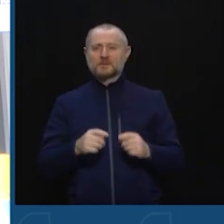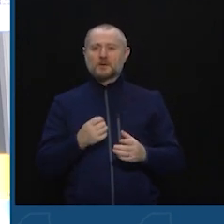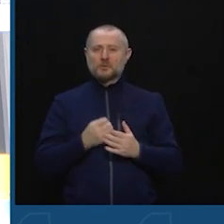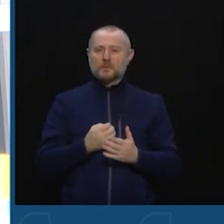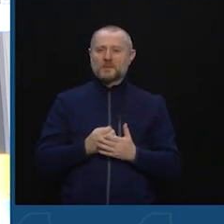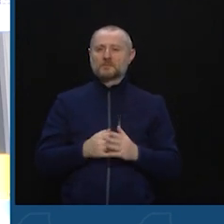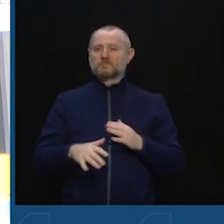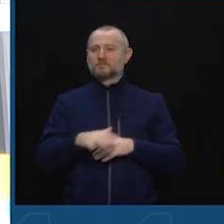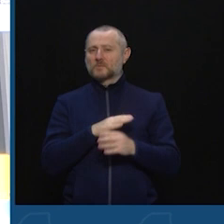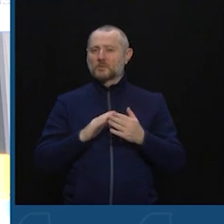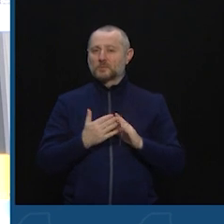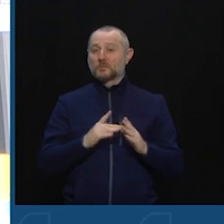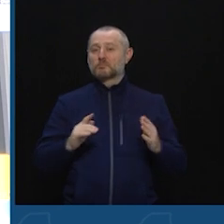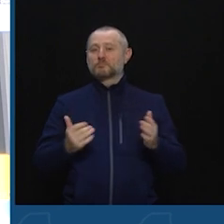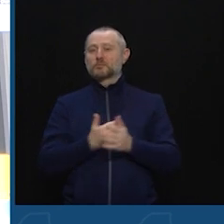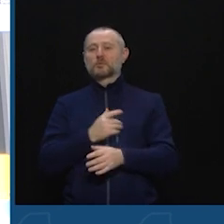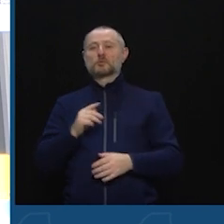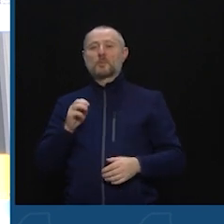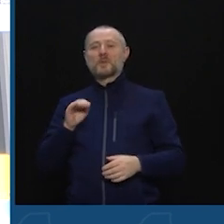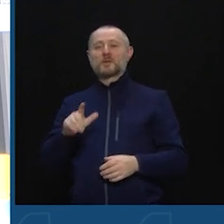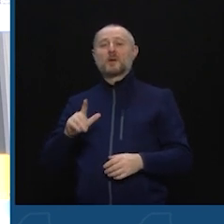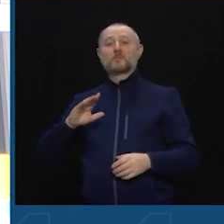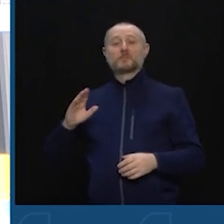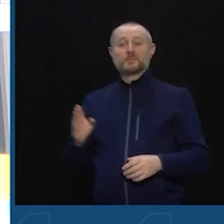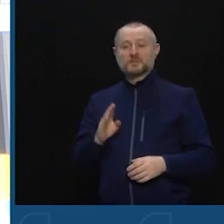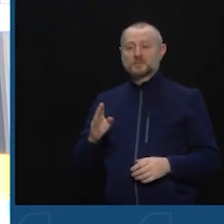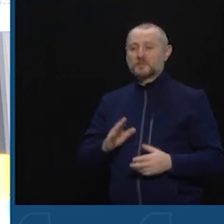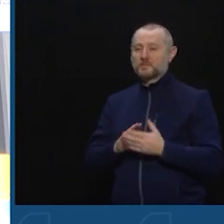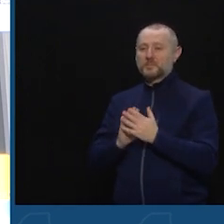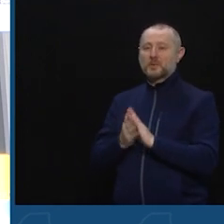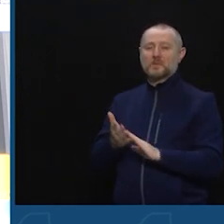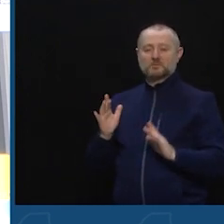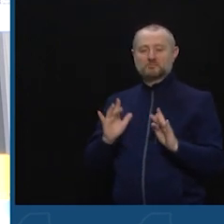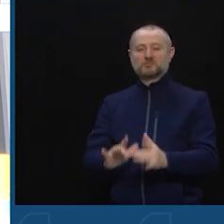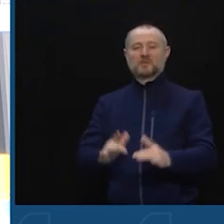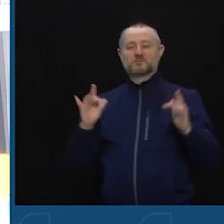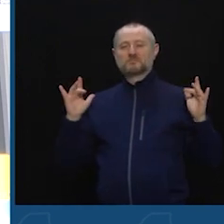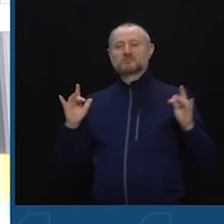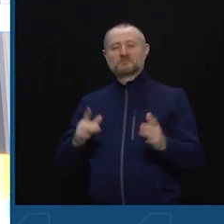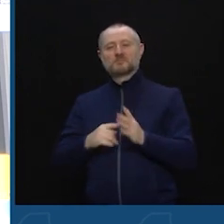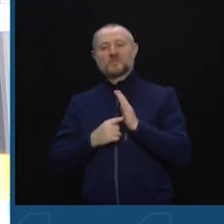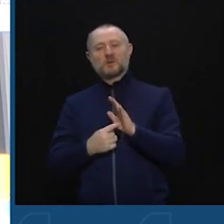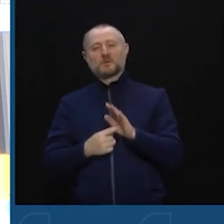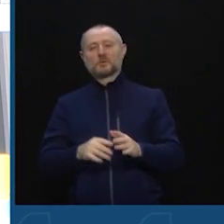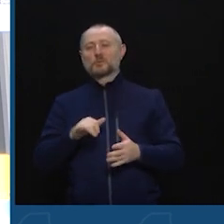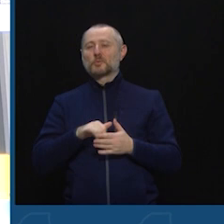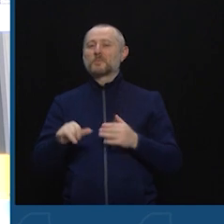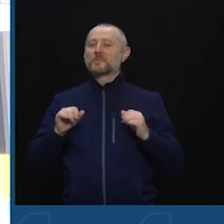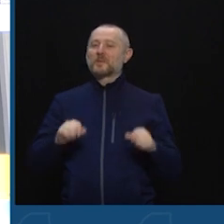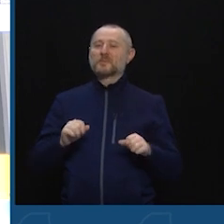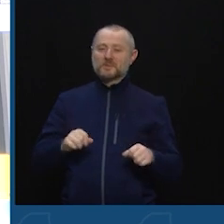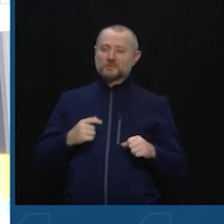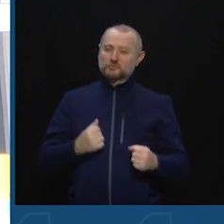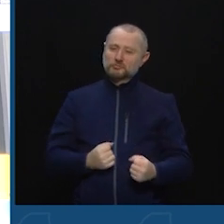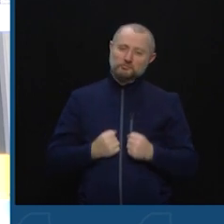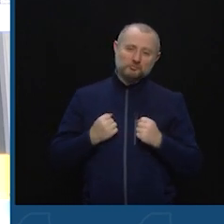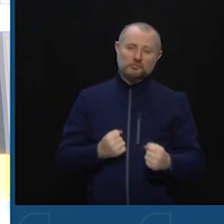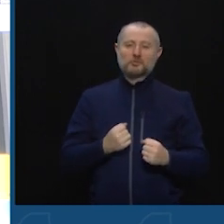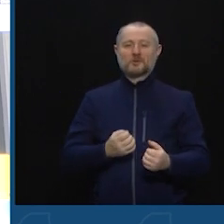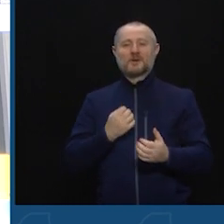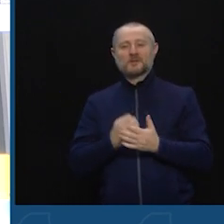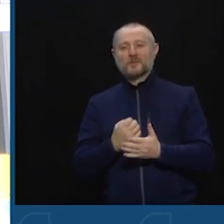communities, the new Terminal B has become a shining symbol of New York's potential for strong economic